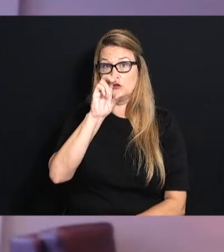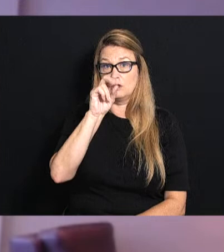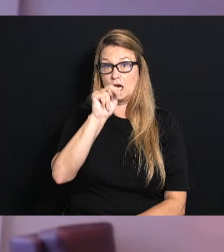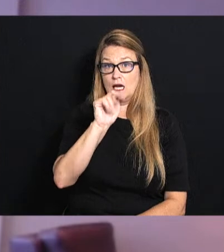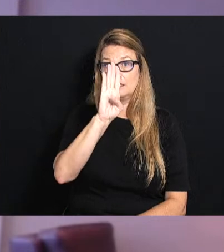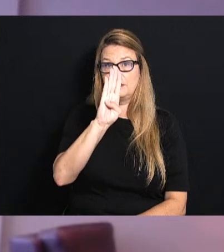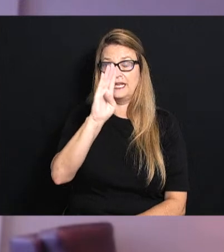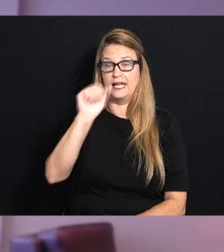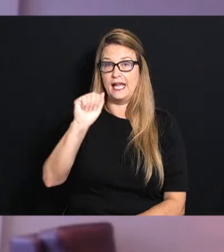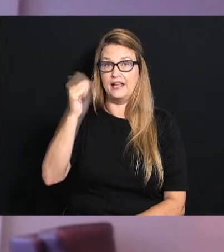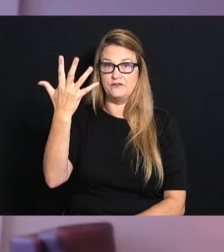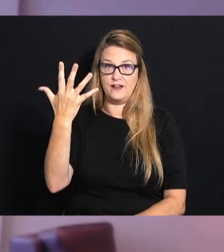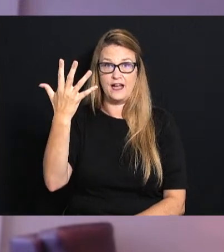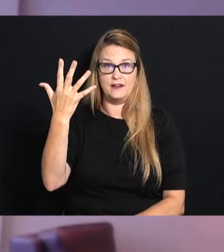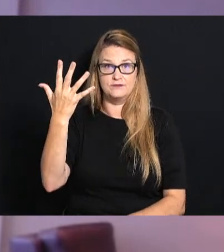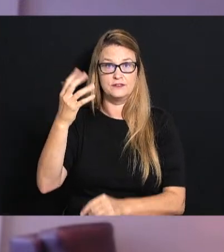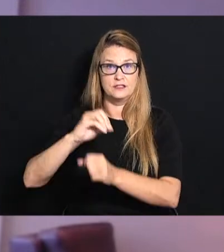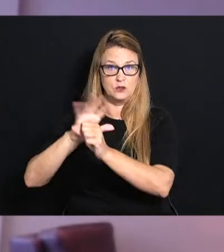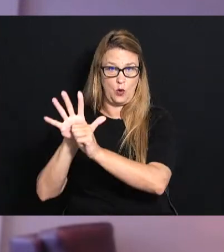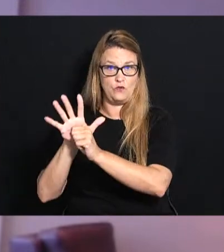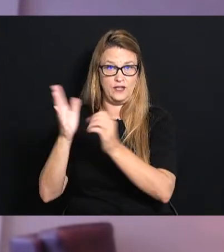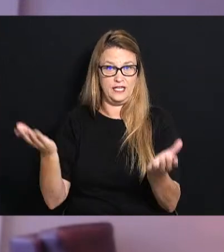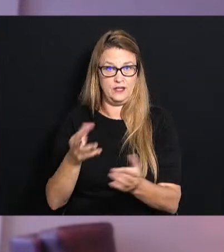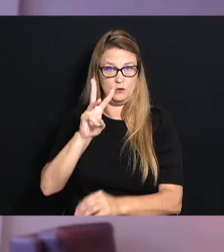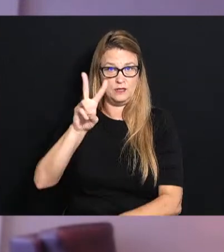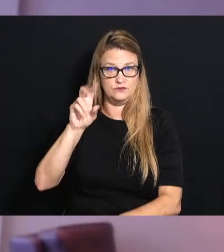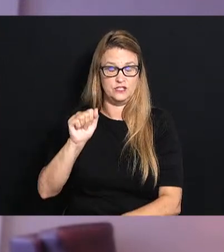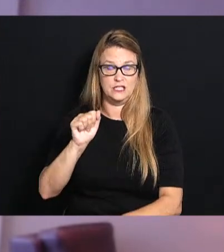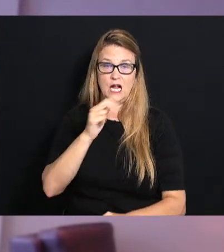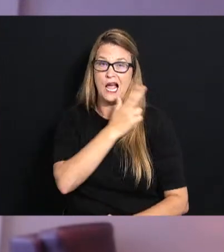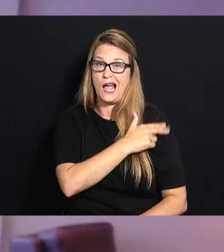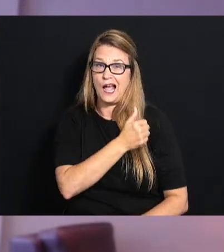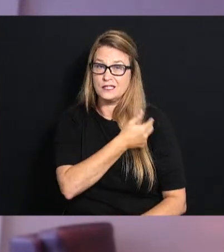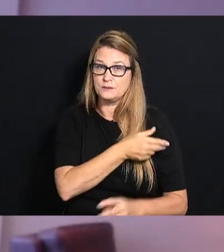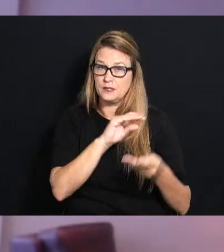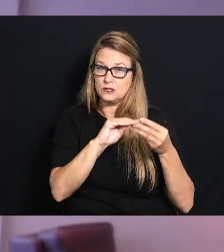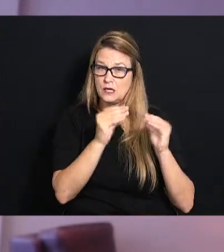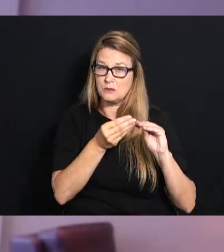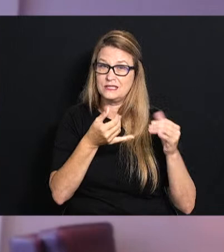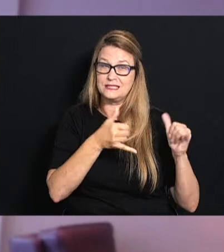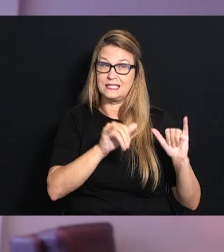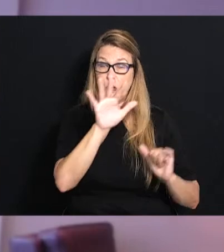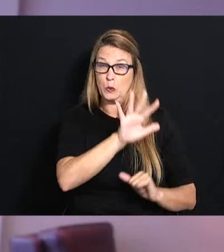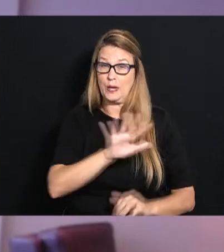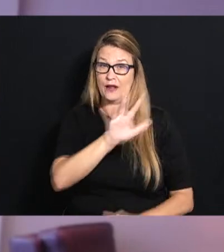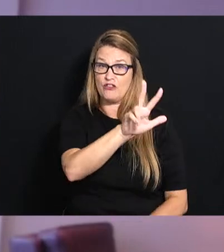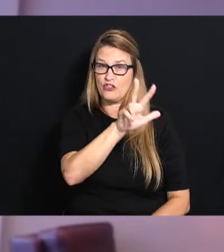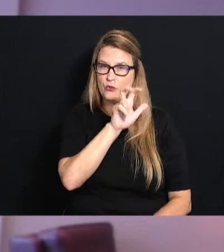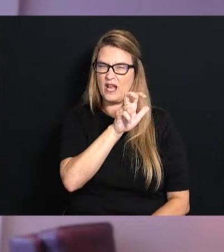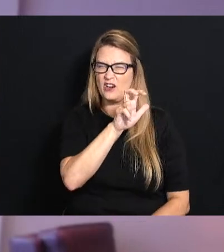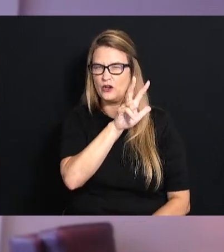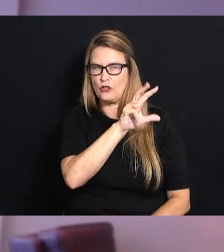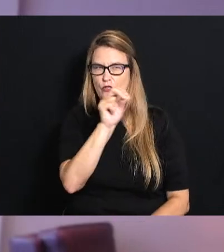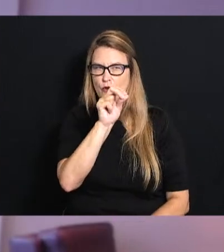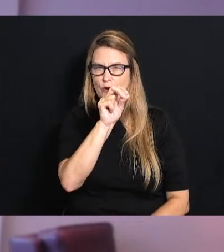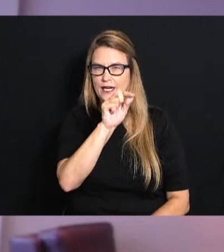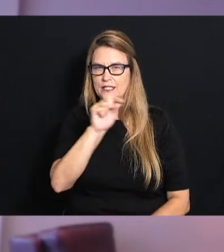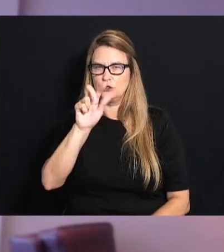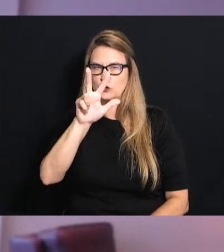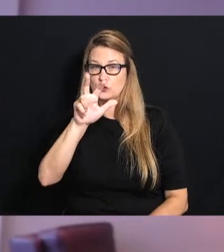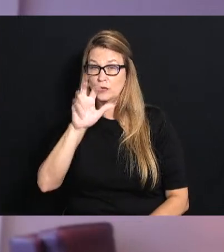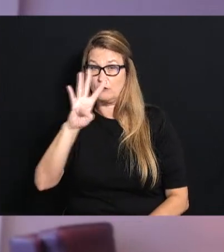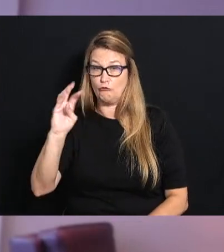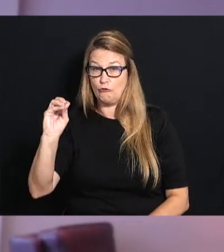in West Virginia. Our hospitalizations are still around 330 to